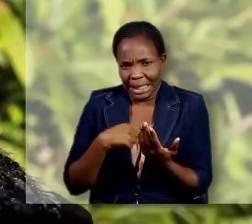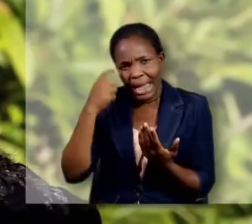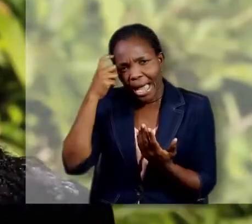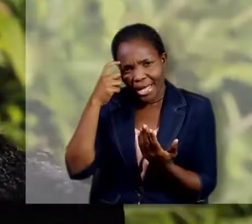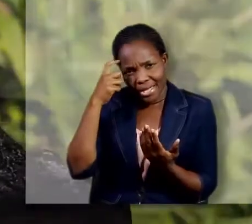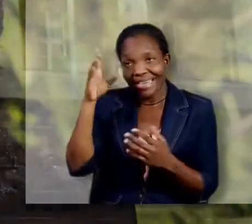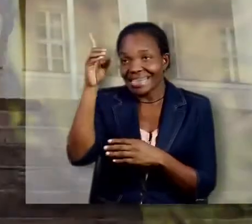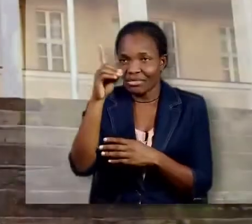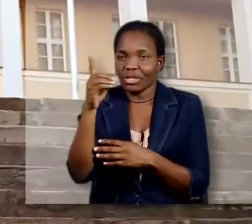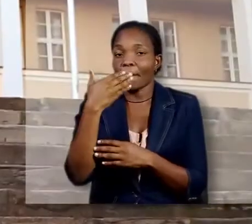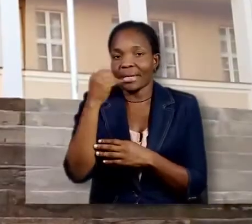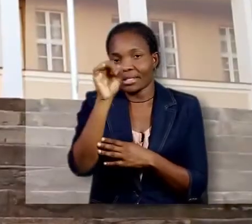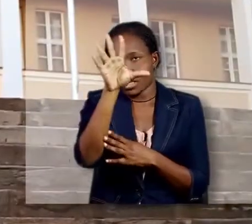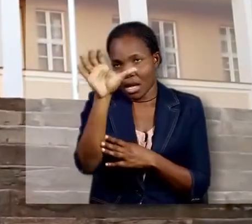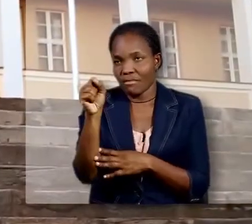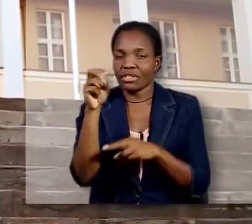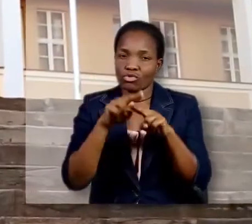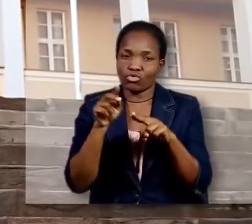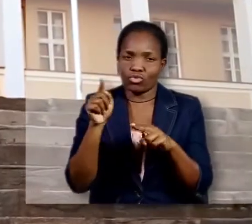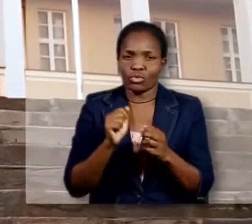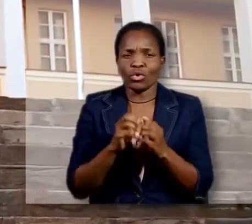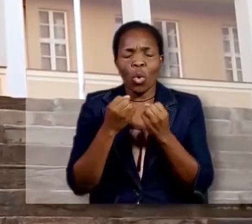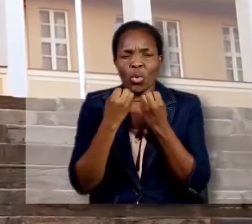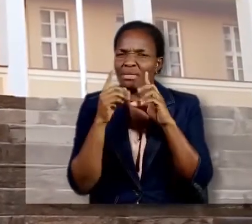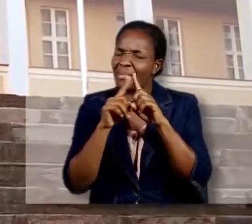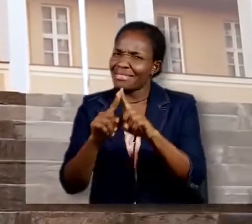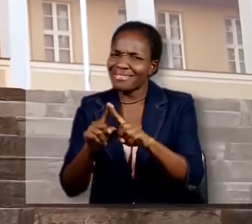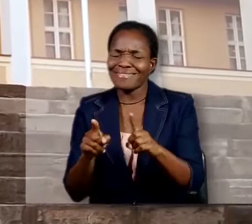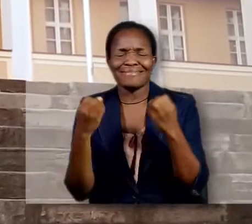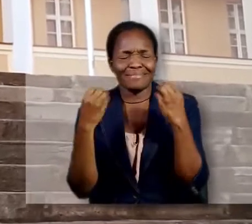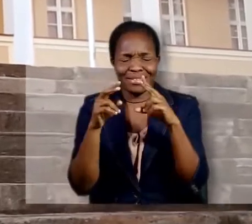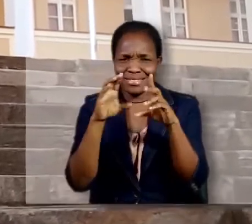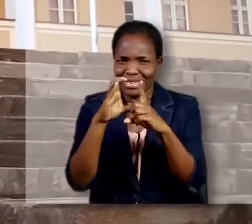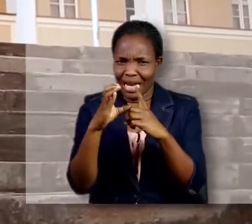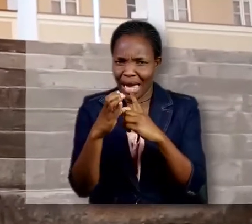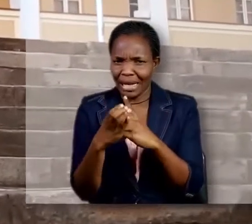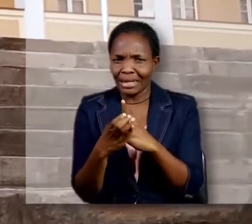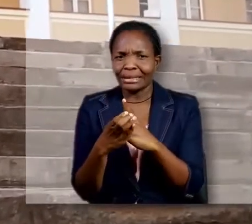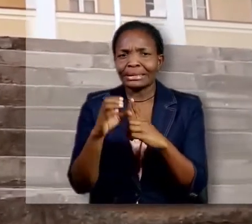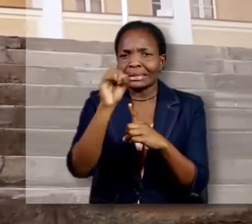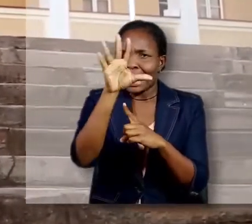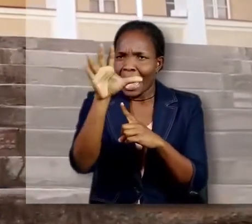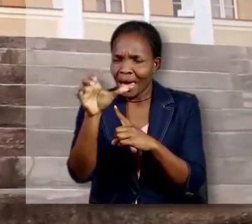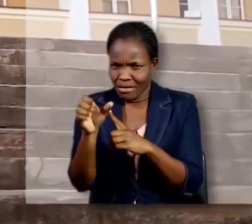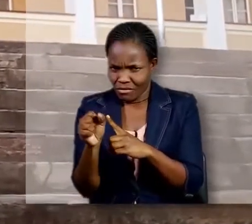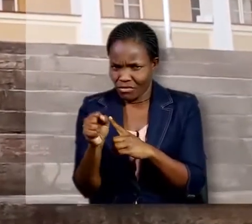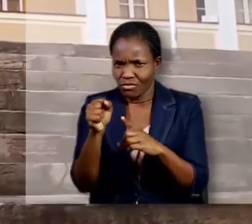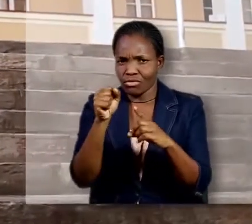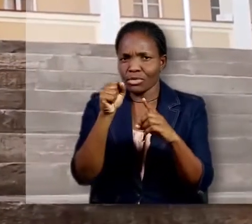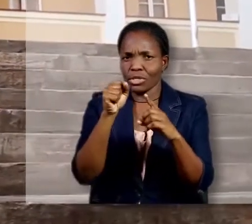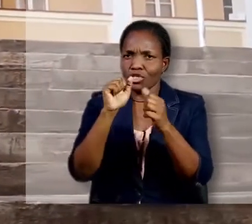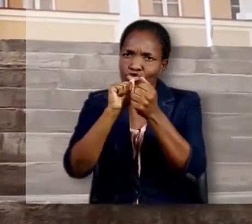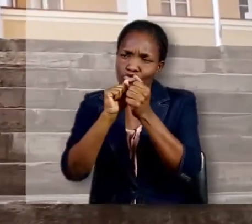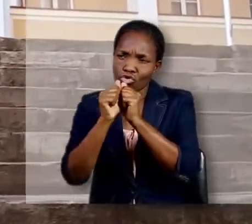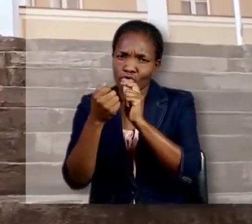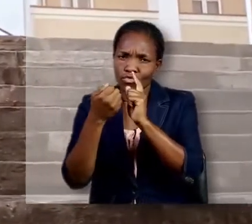Africa best. With diverse cultures, Africa features governments ranging from republics to monarchies.